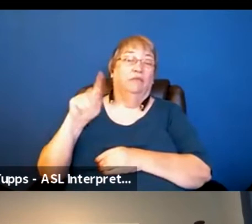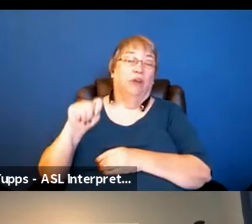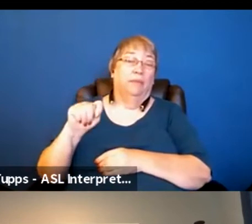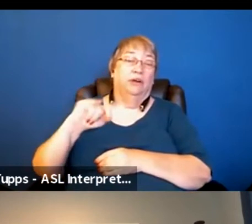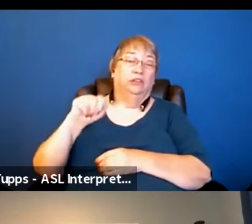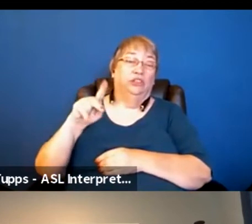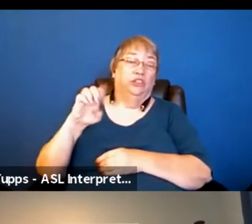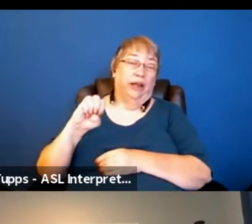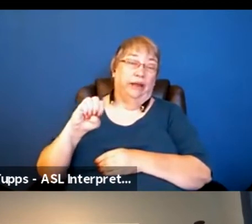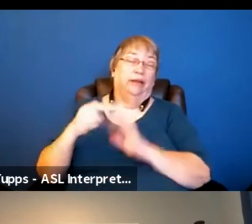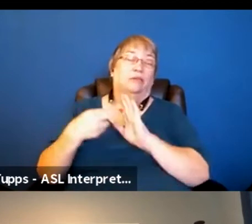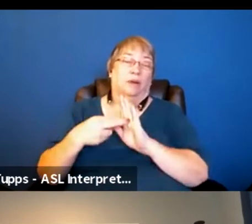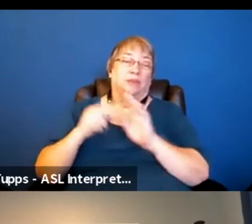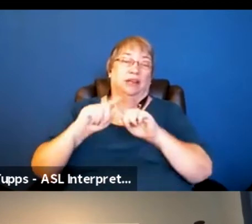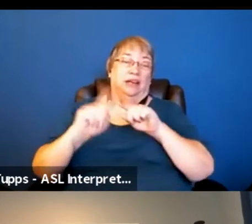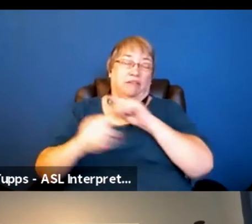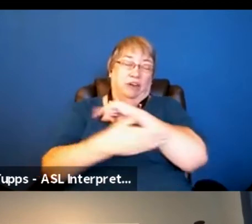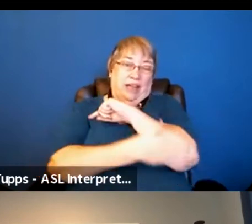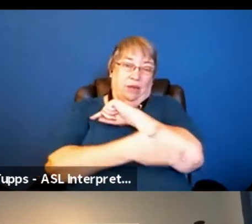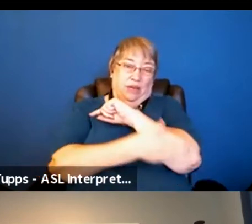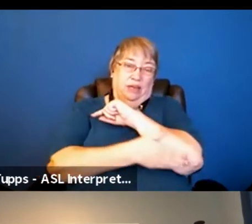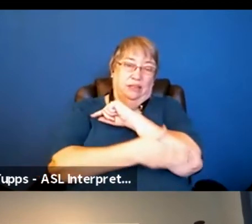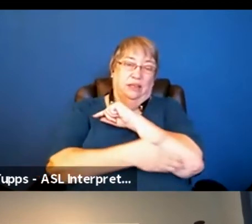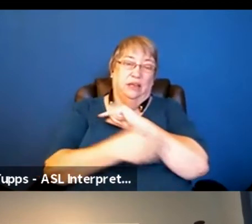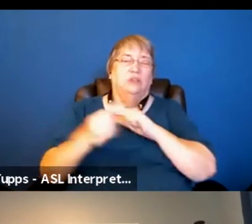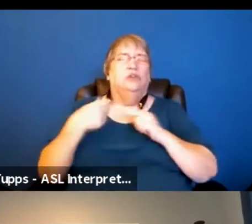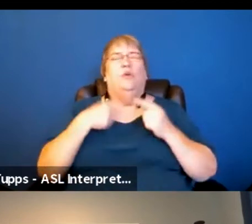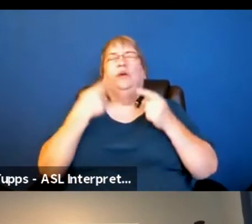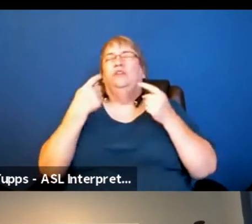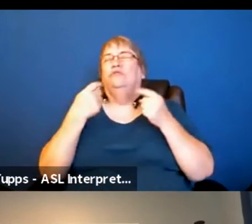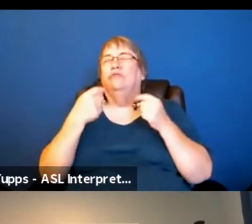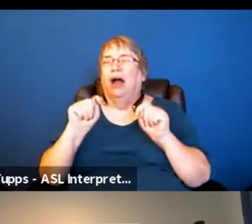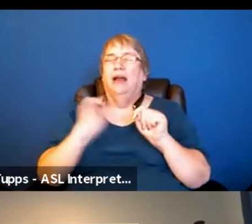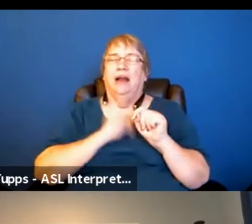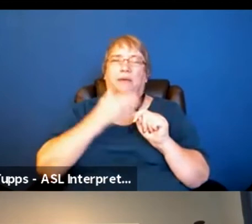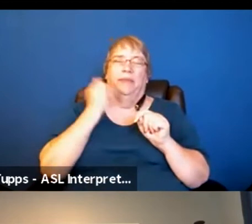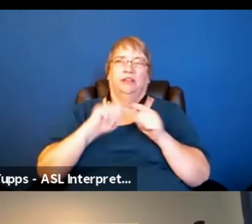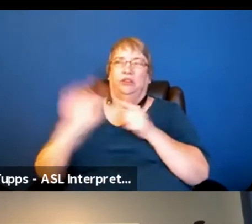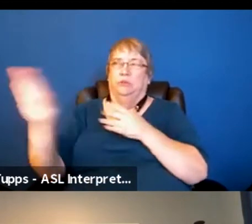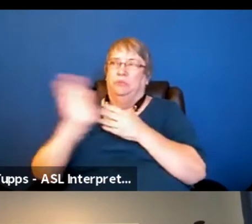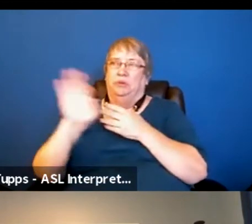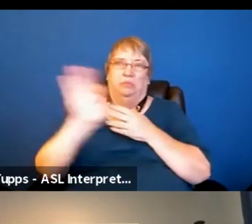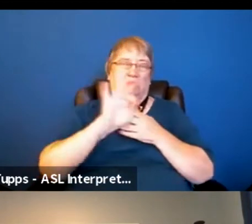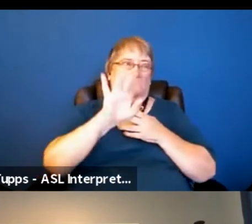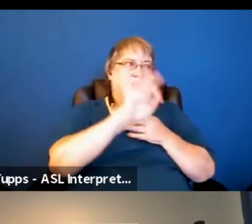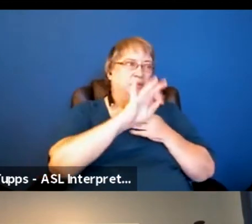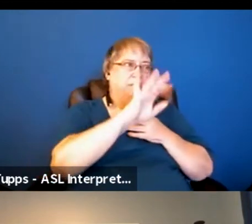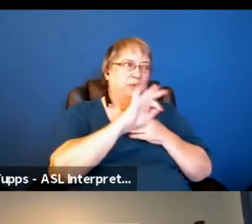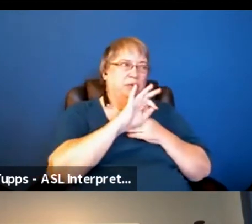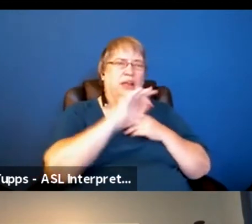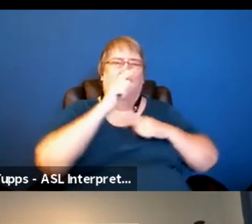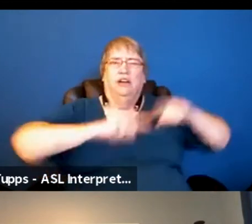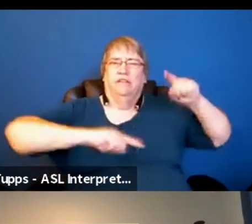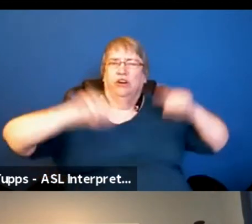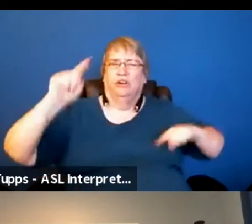counties. So we tried our best to make it as diverse and representative as possible without making the group so large that